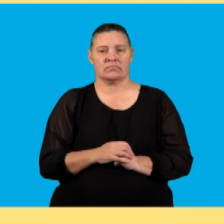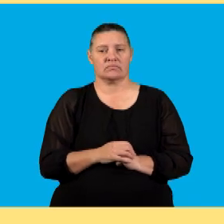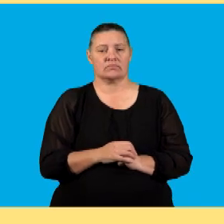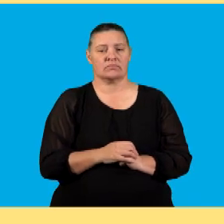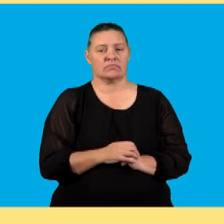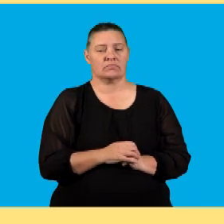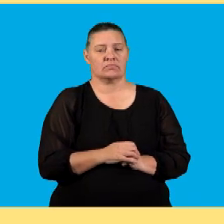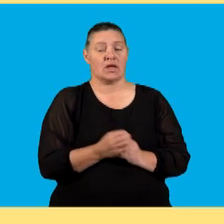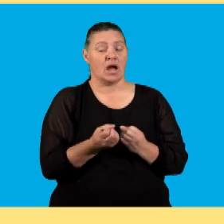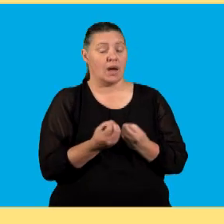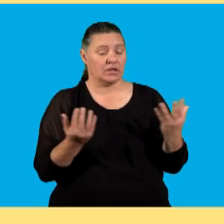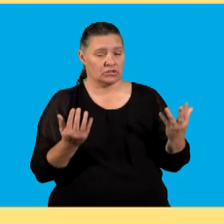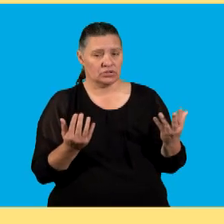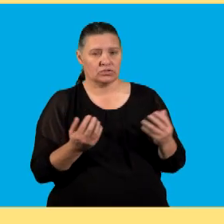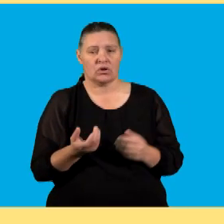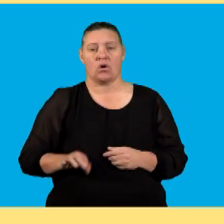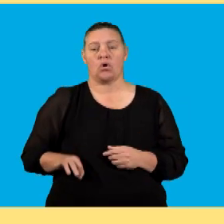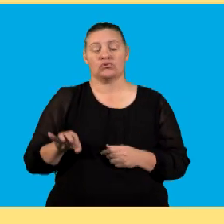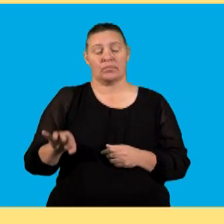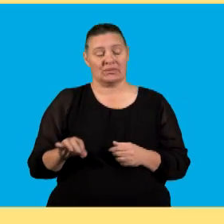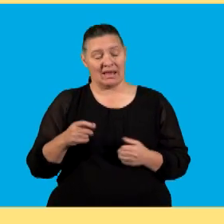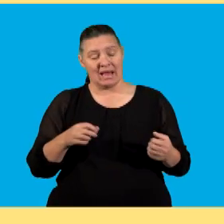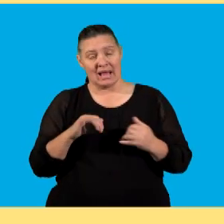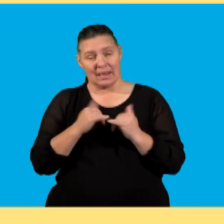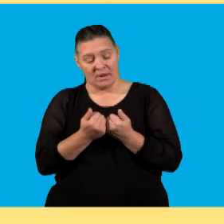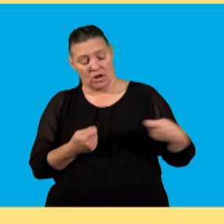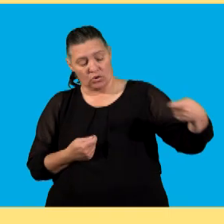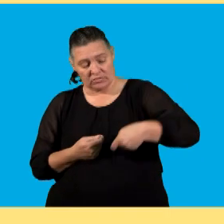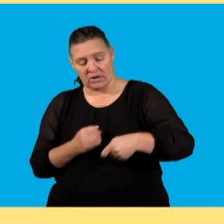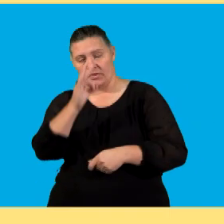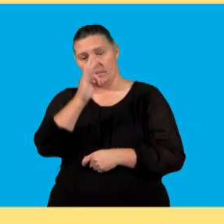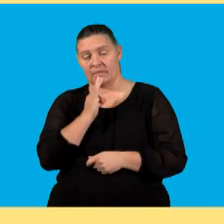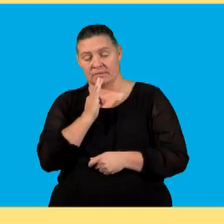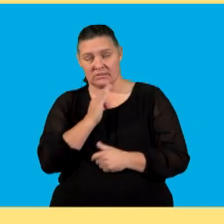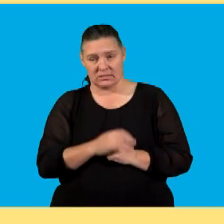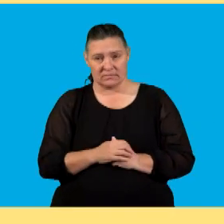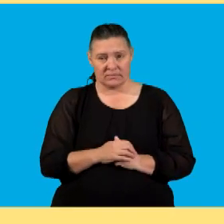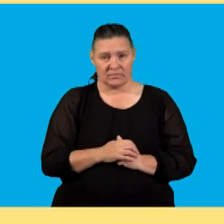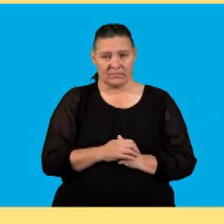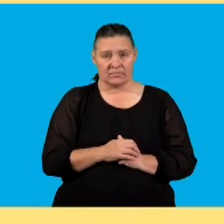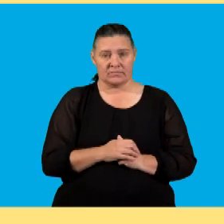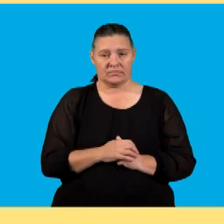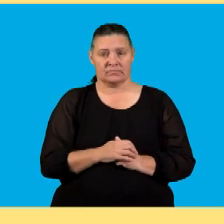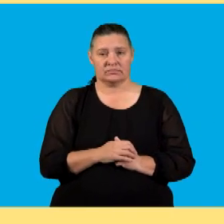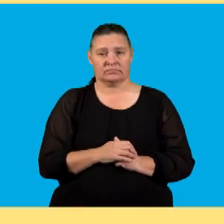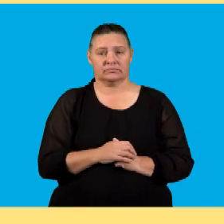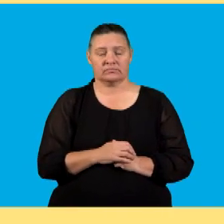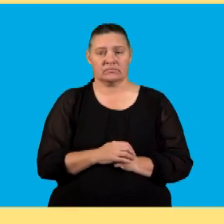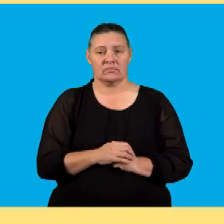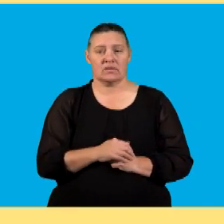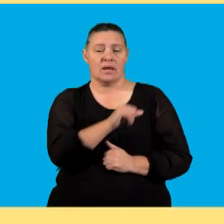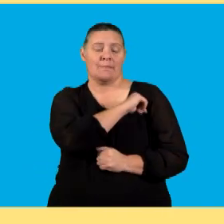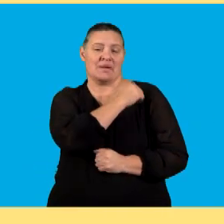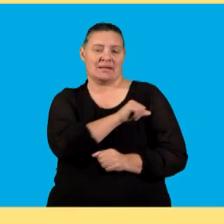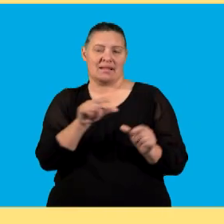15,000 will give me pension fund contribution of 3,000 rands. We will now